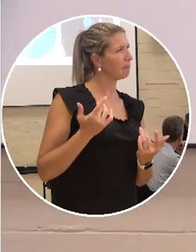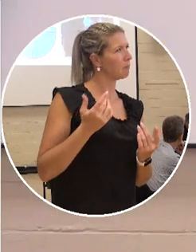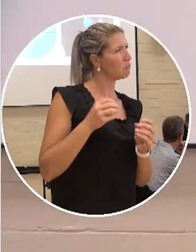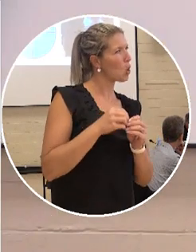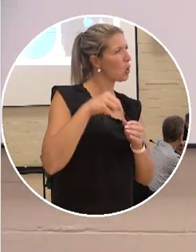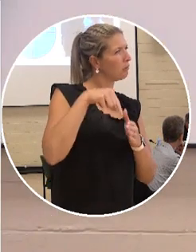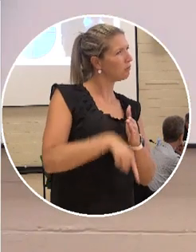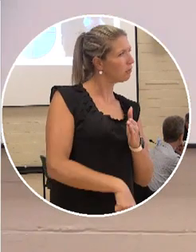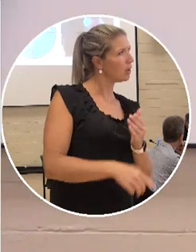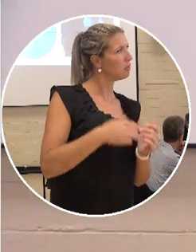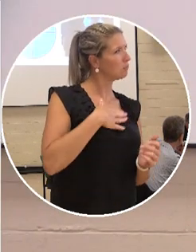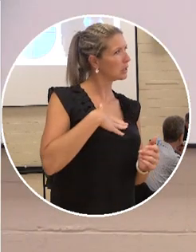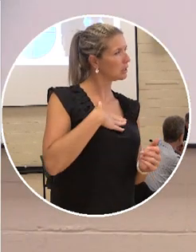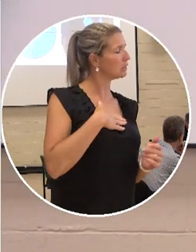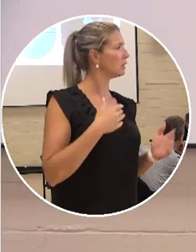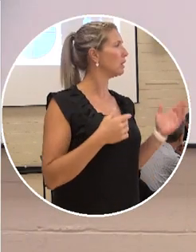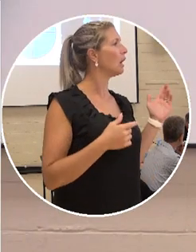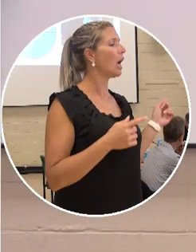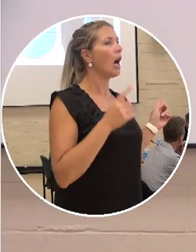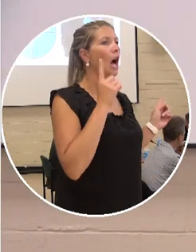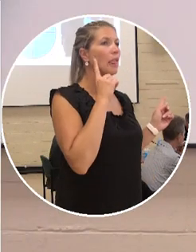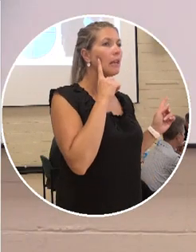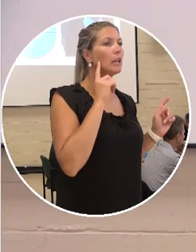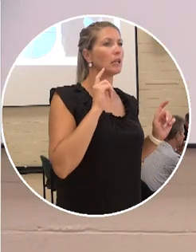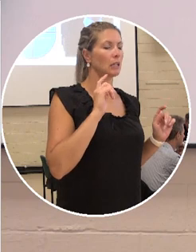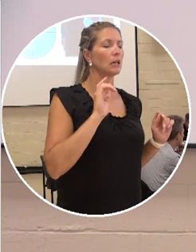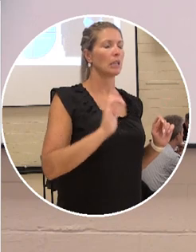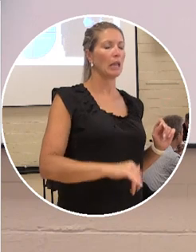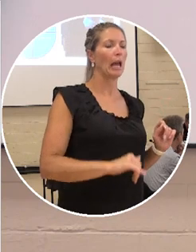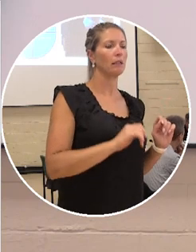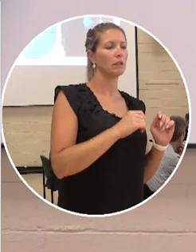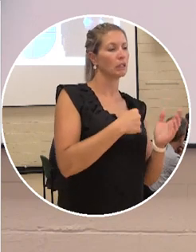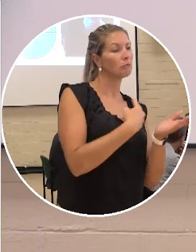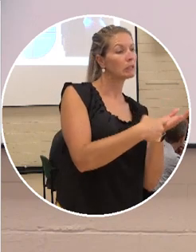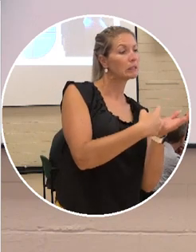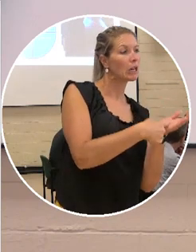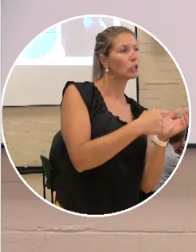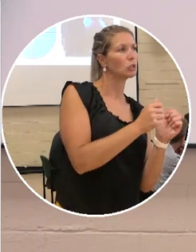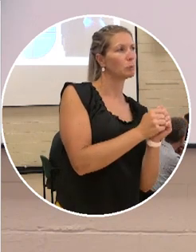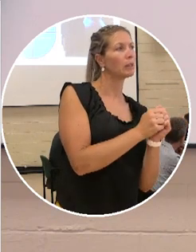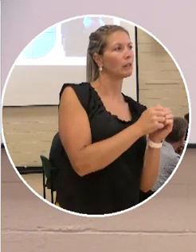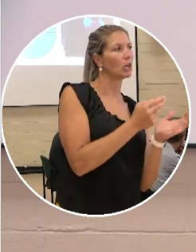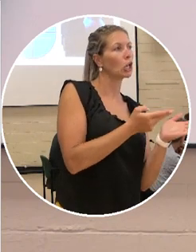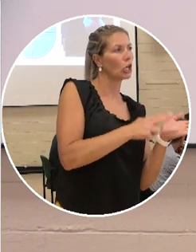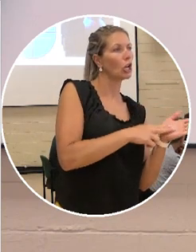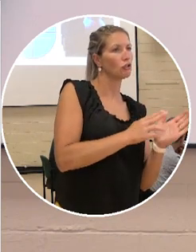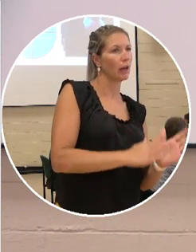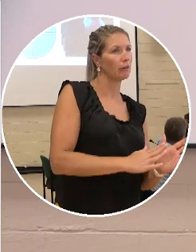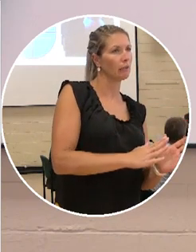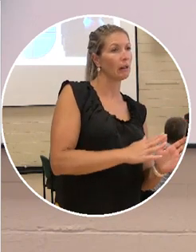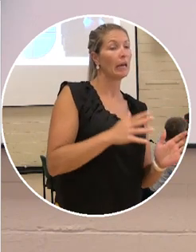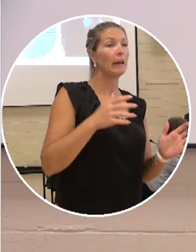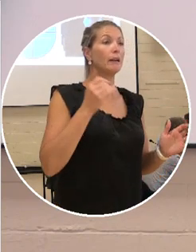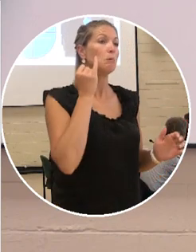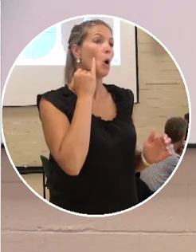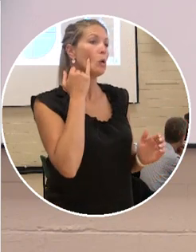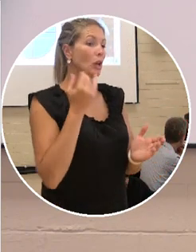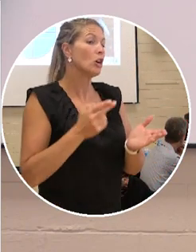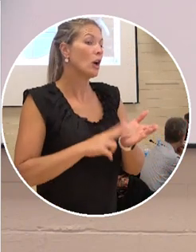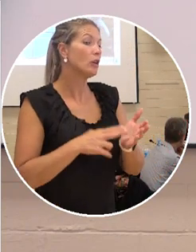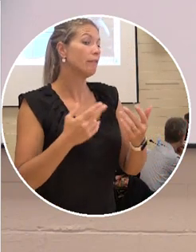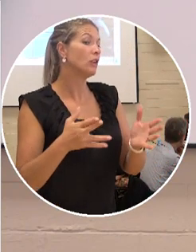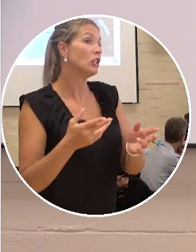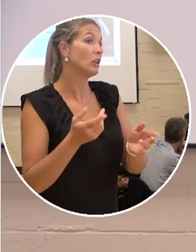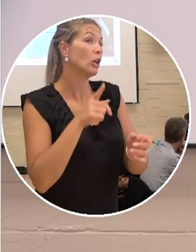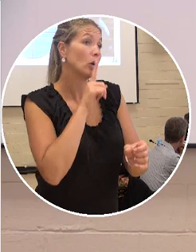I think it's something that we can discuss with our contractors. Obviously, if they're already into an existing contract, it would be difficult for us to modify that contract now.